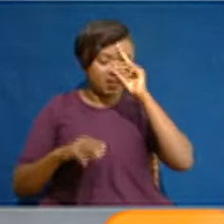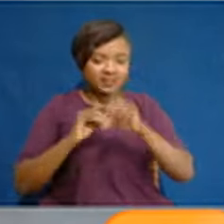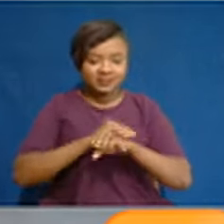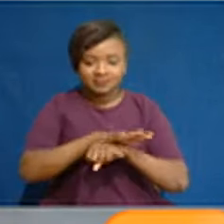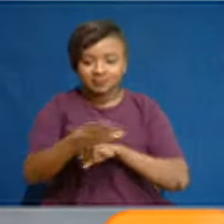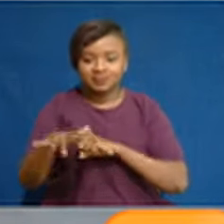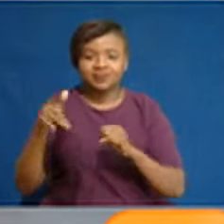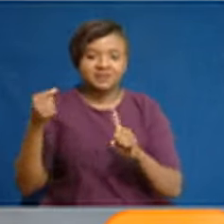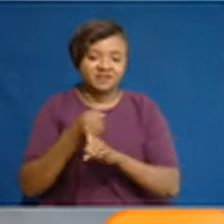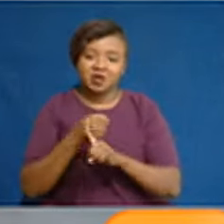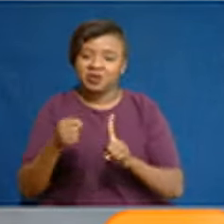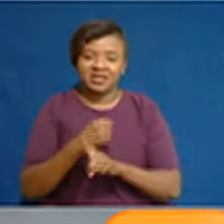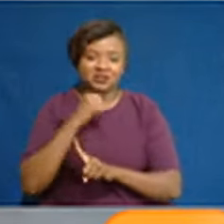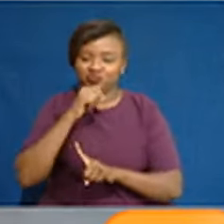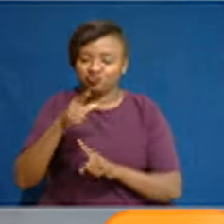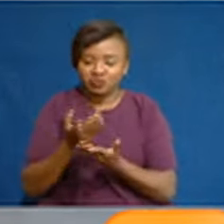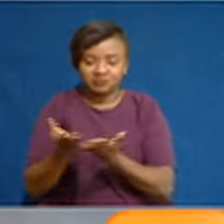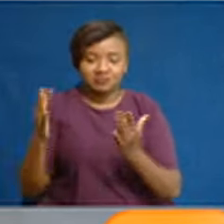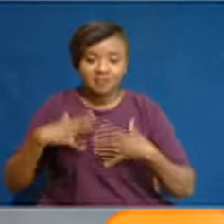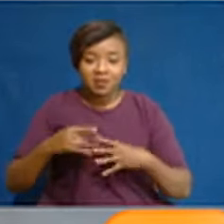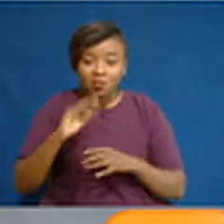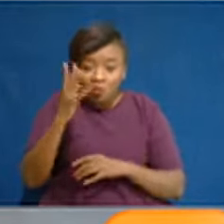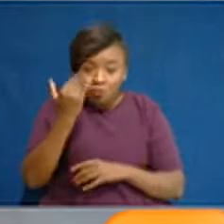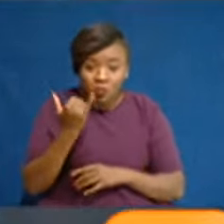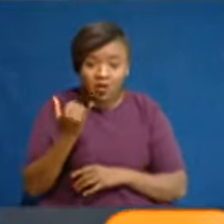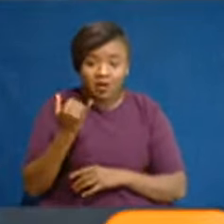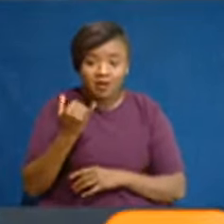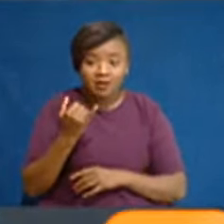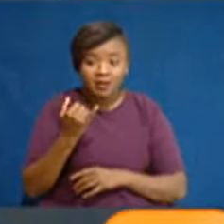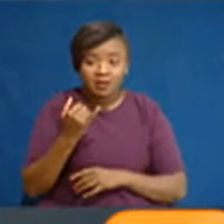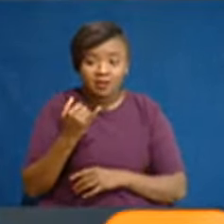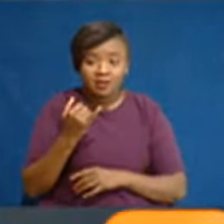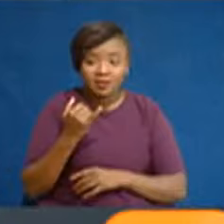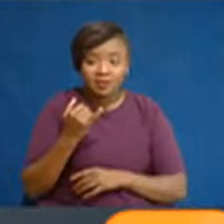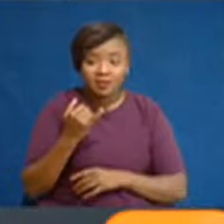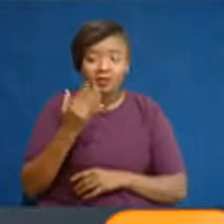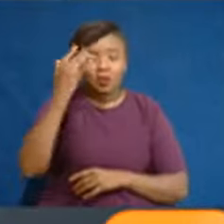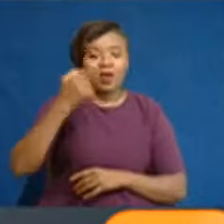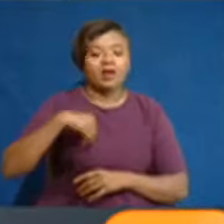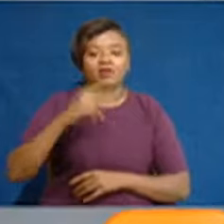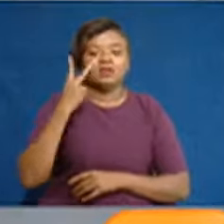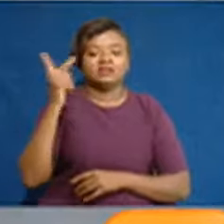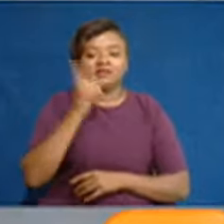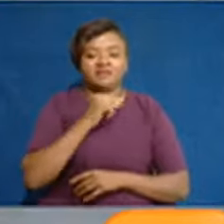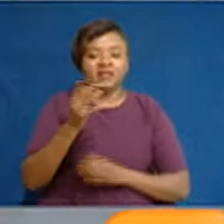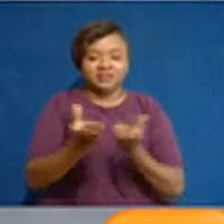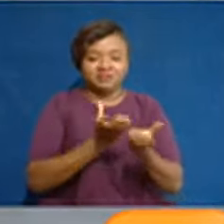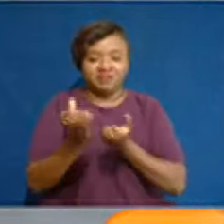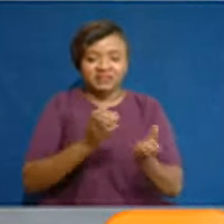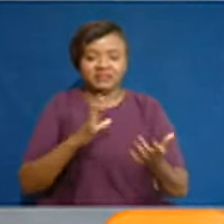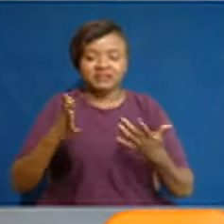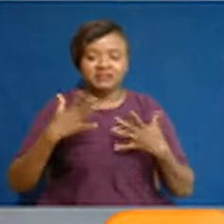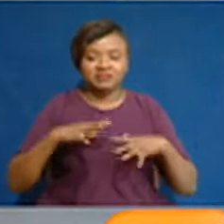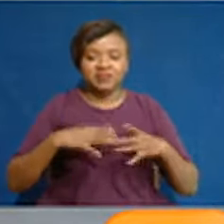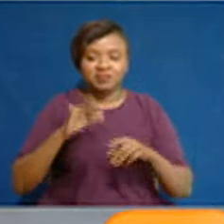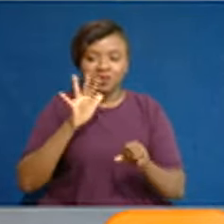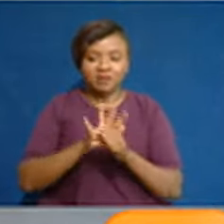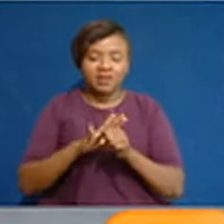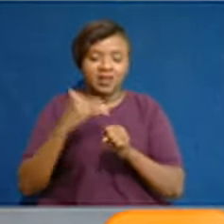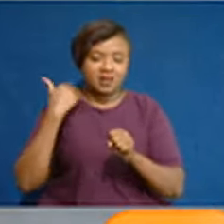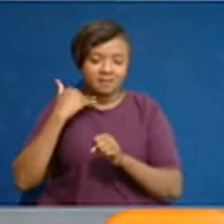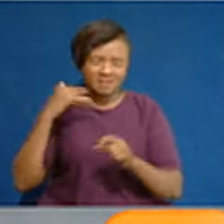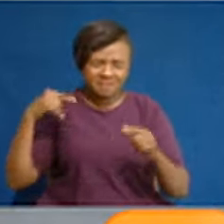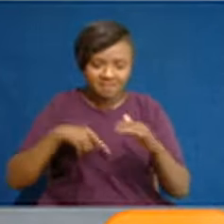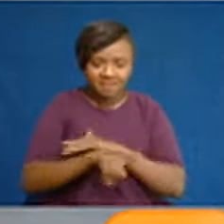question of doubt. I think with all of these abductions, and not just the police, because we have seen businesses looted. We have seen that during